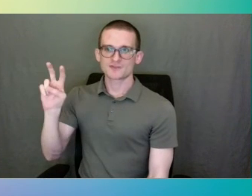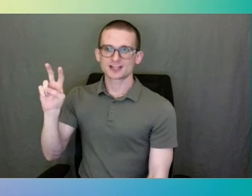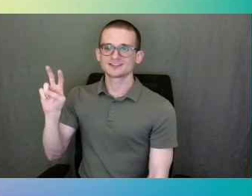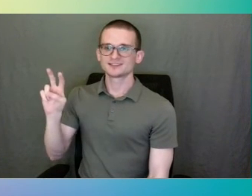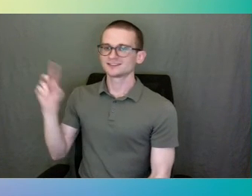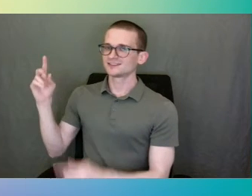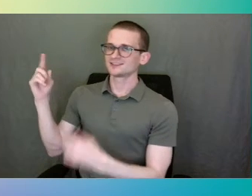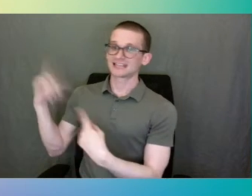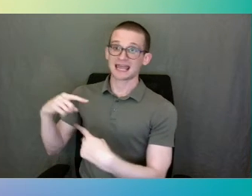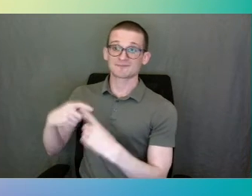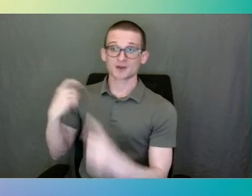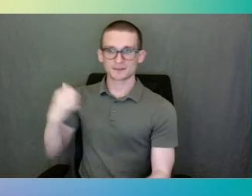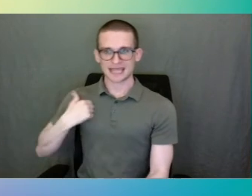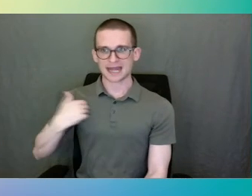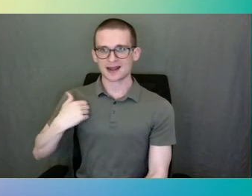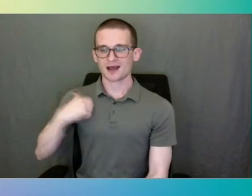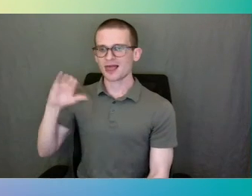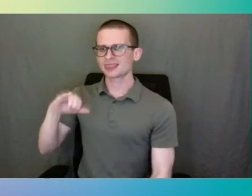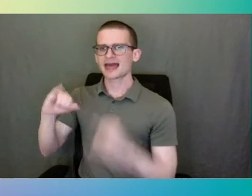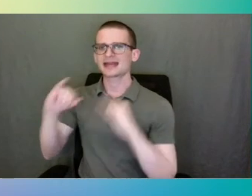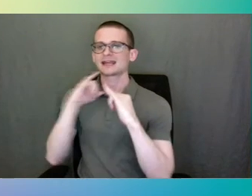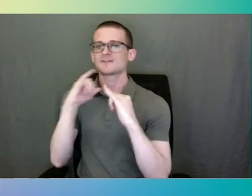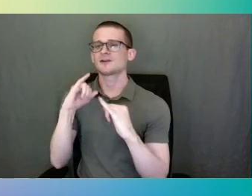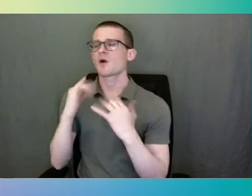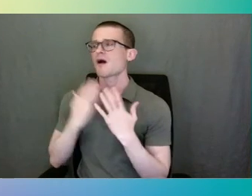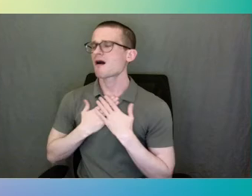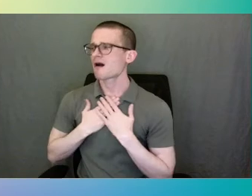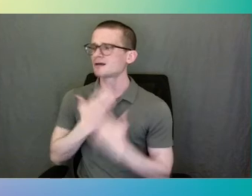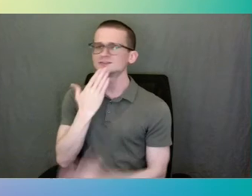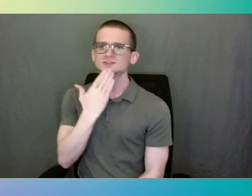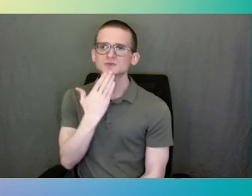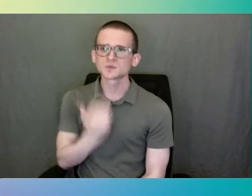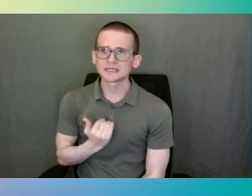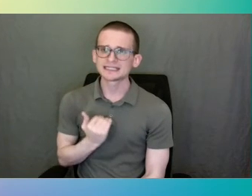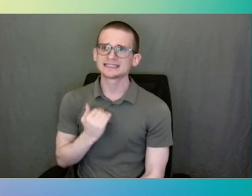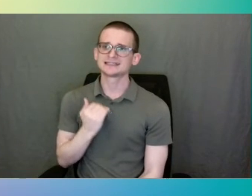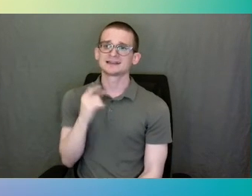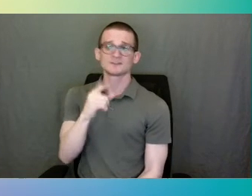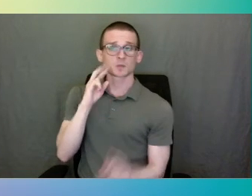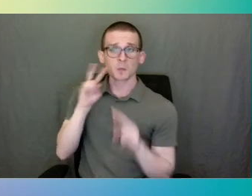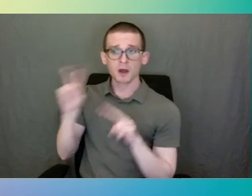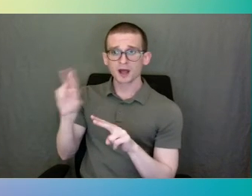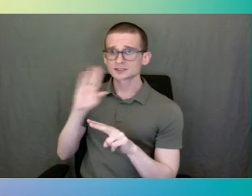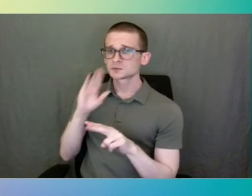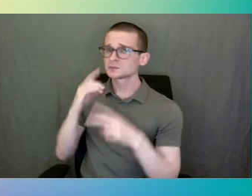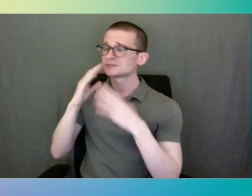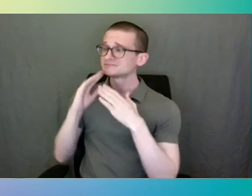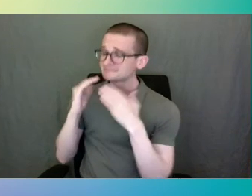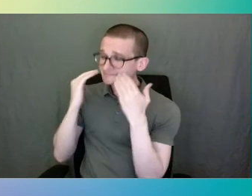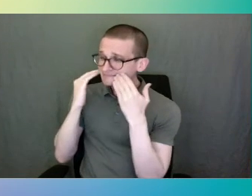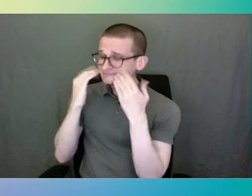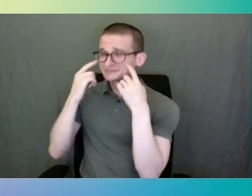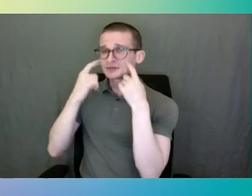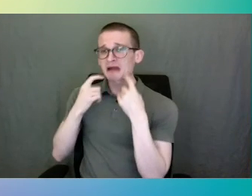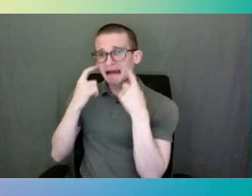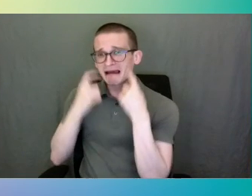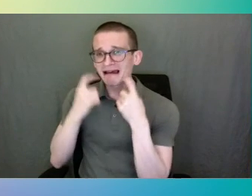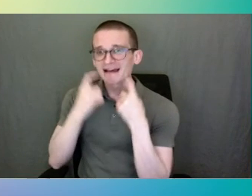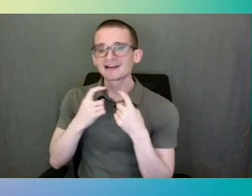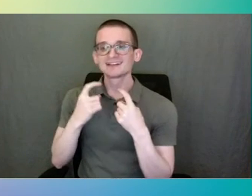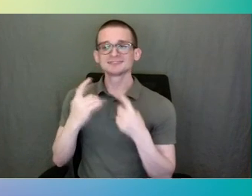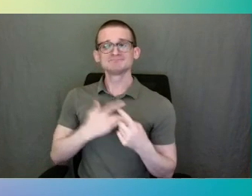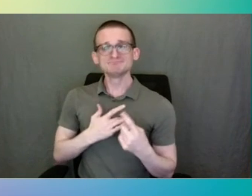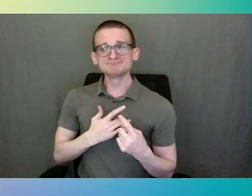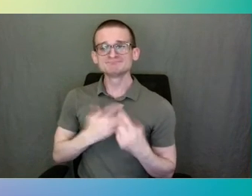watch. You will smile and cry, and even if you're in your room, you're alone, you will stand up and